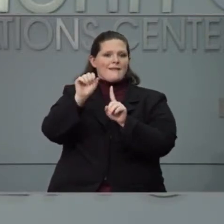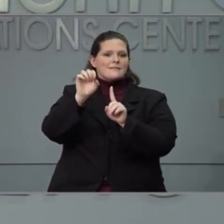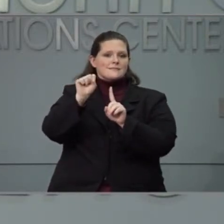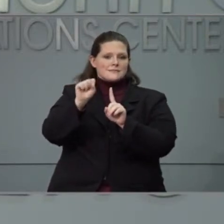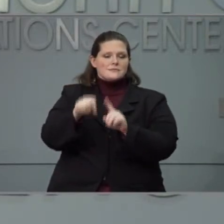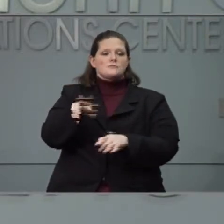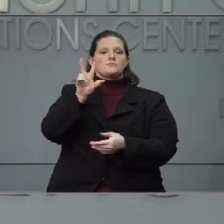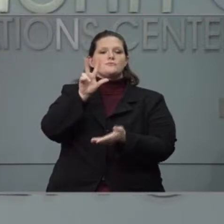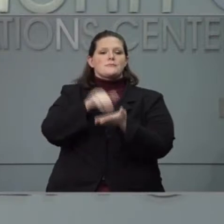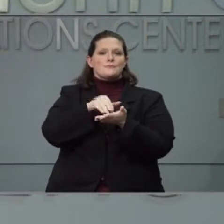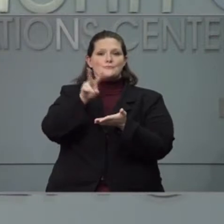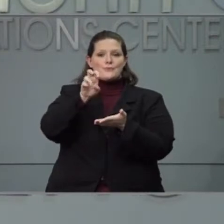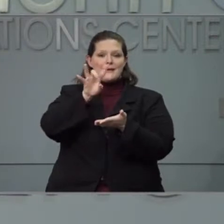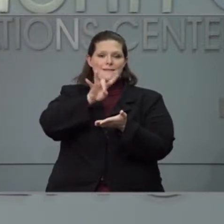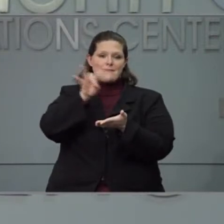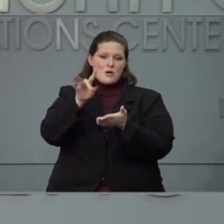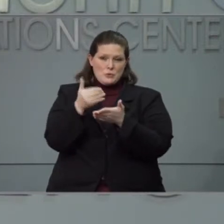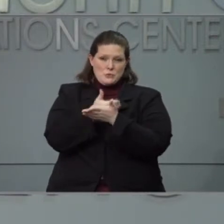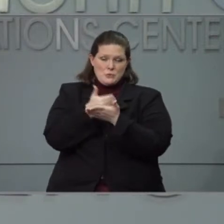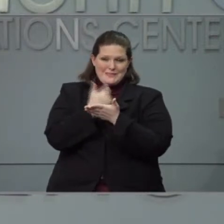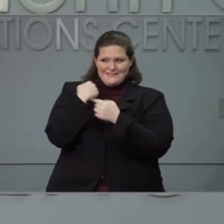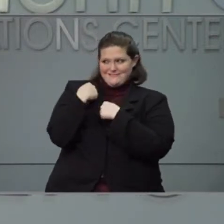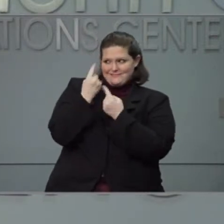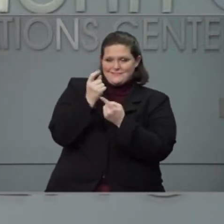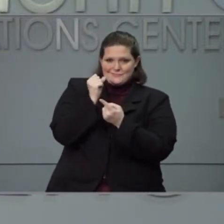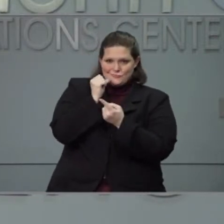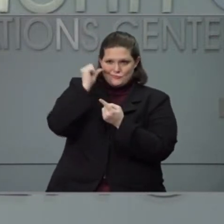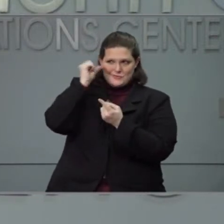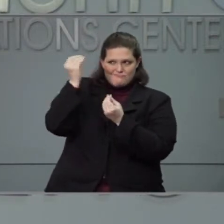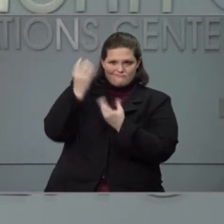3,288 new cases reported since yesterday,